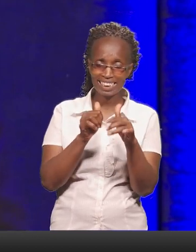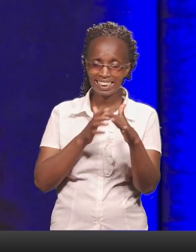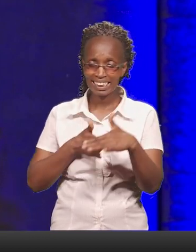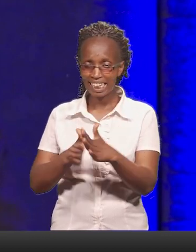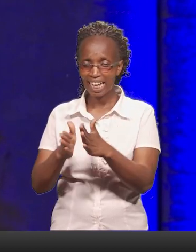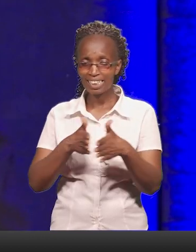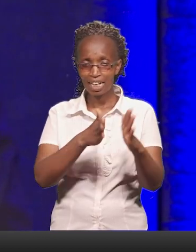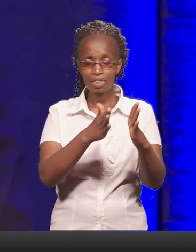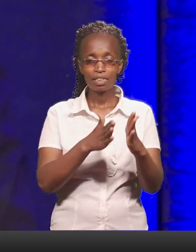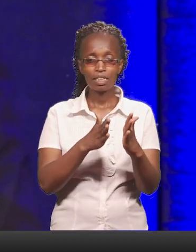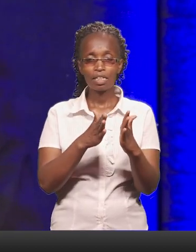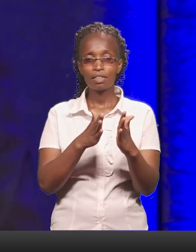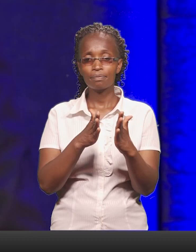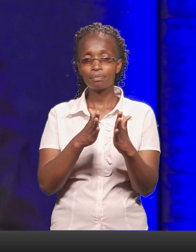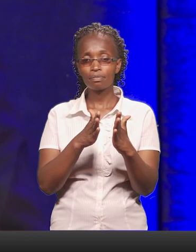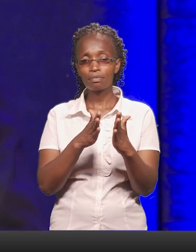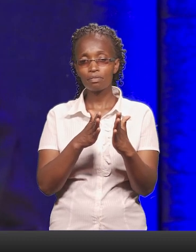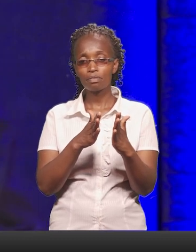brokered